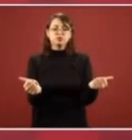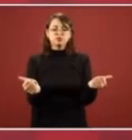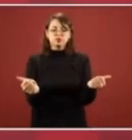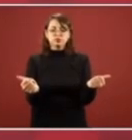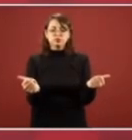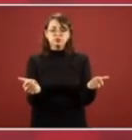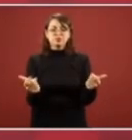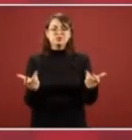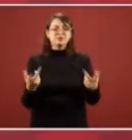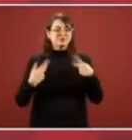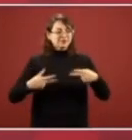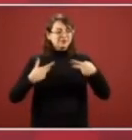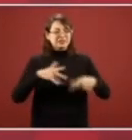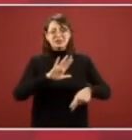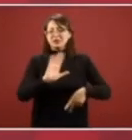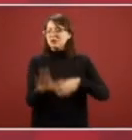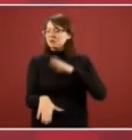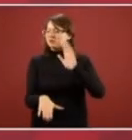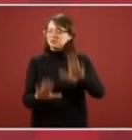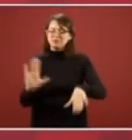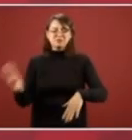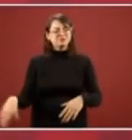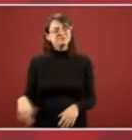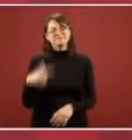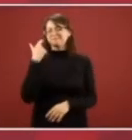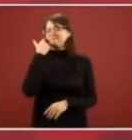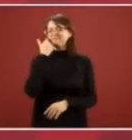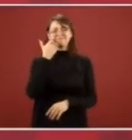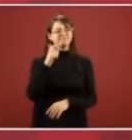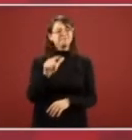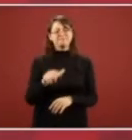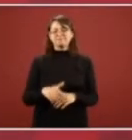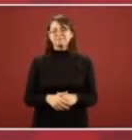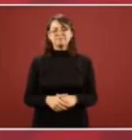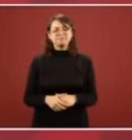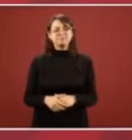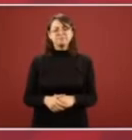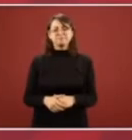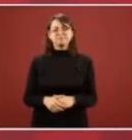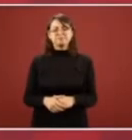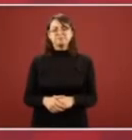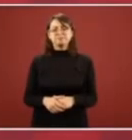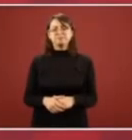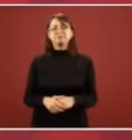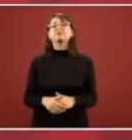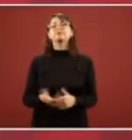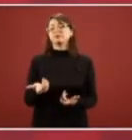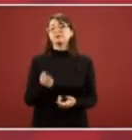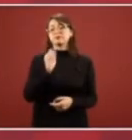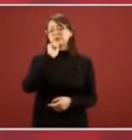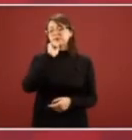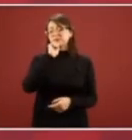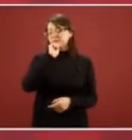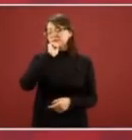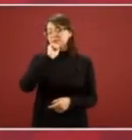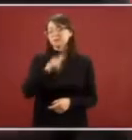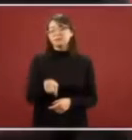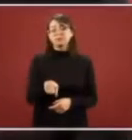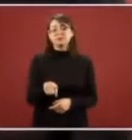without there being humanas, any loss of human life y que también, and that also